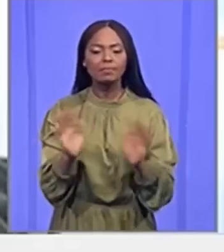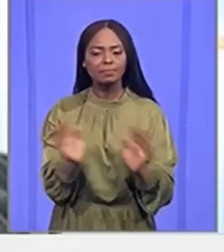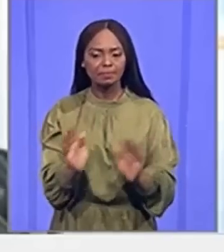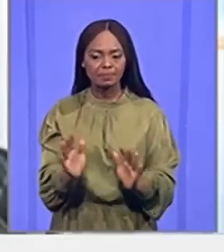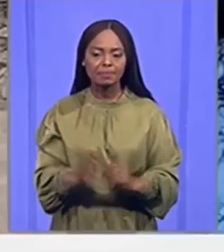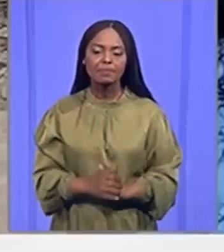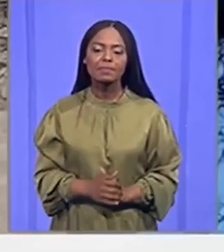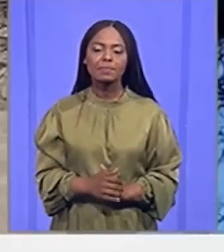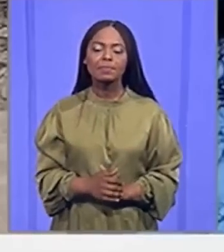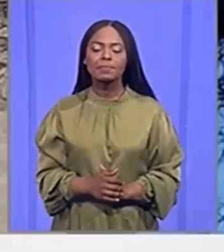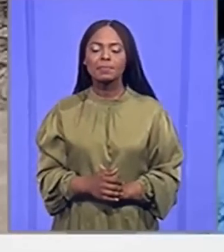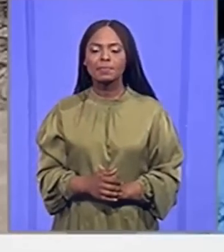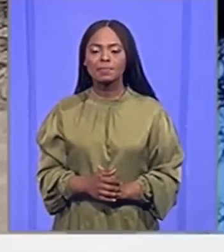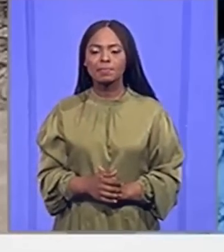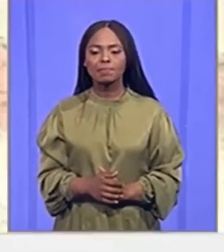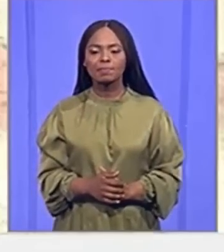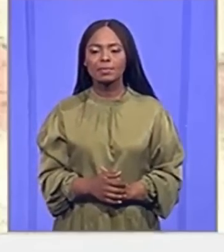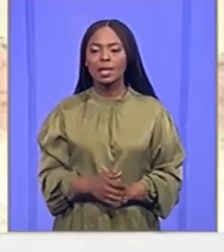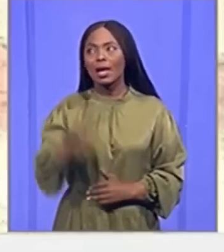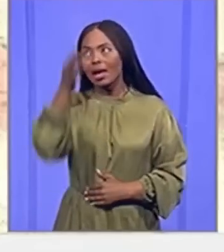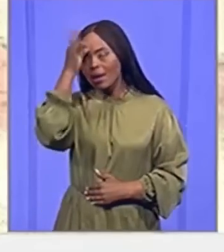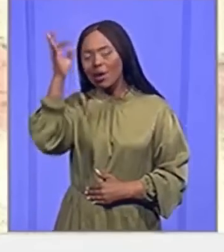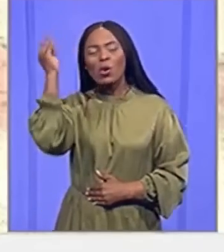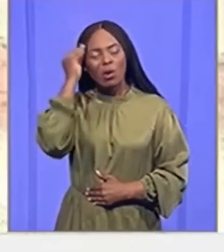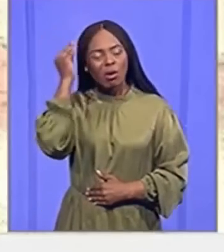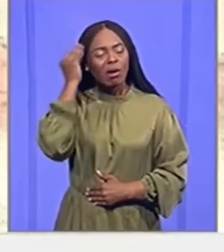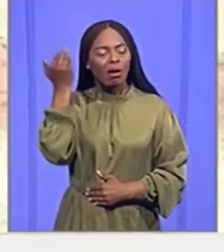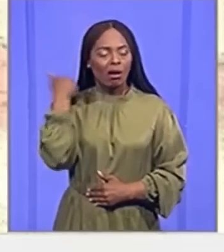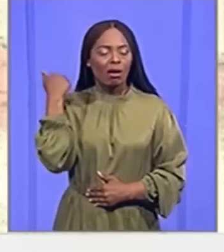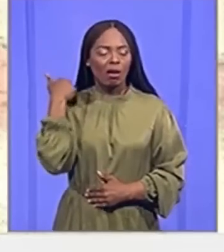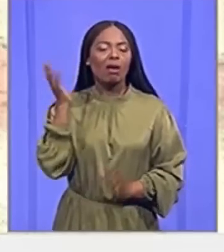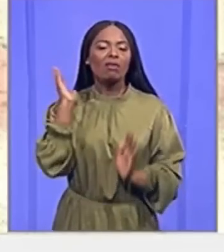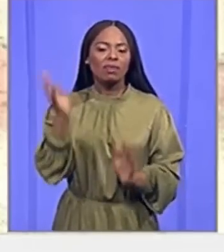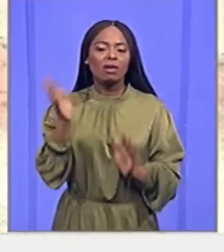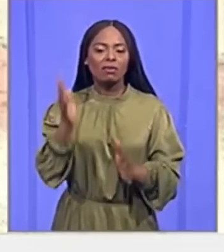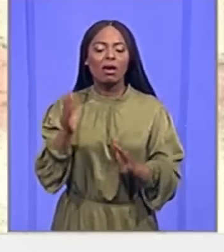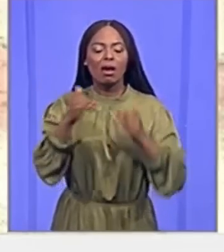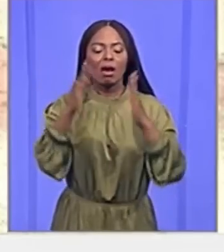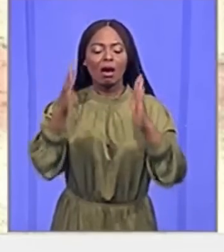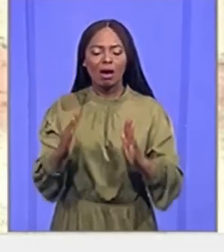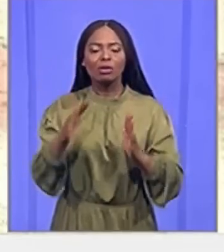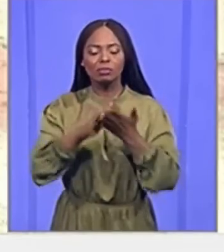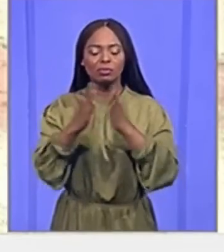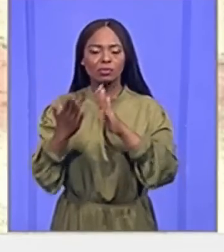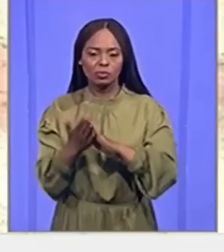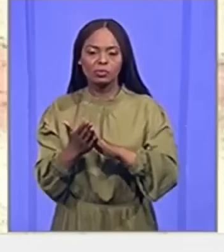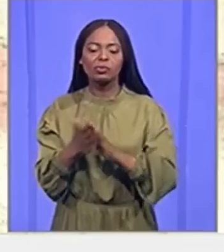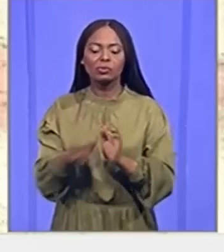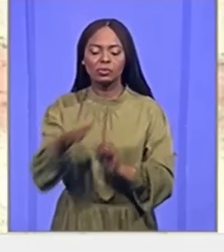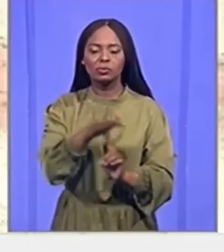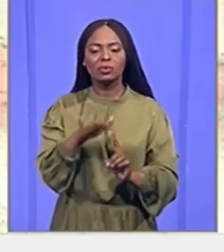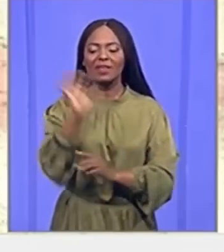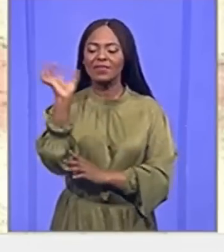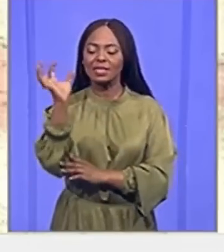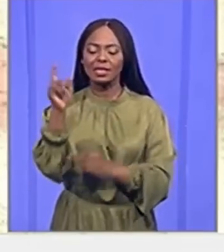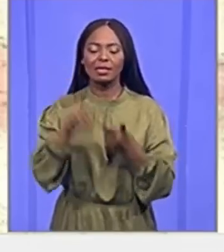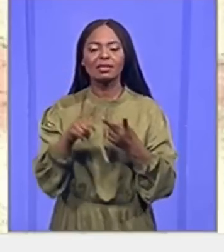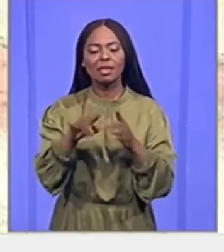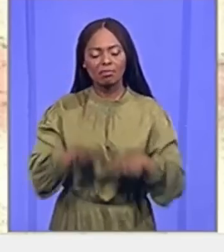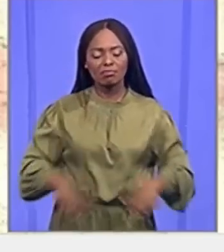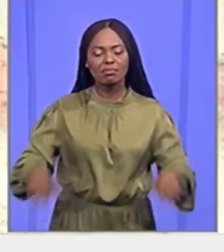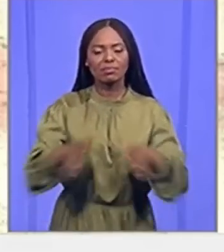rona ba thuswa jwa. Mmuso a weka matlo a mobu a teng ka go Free State le na ka bophara ho kenyeletsa